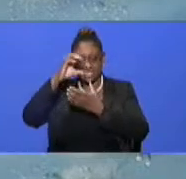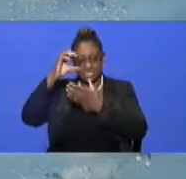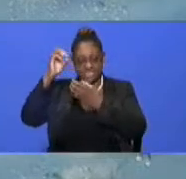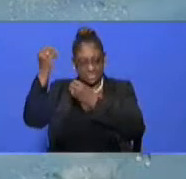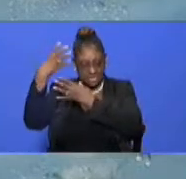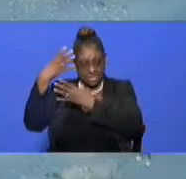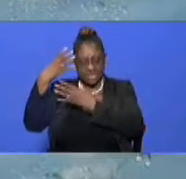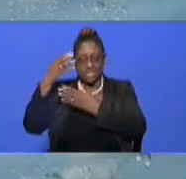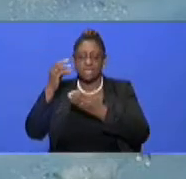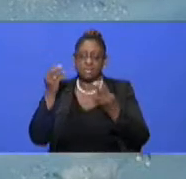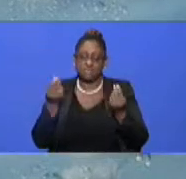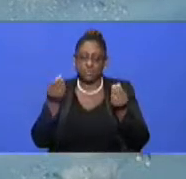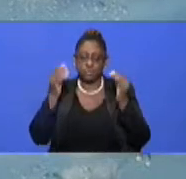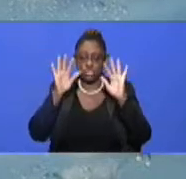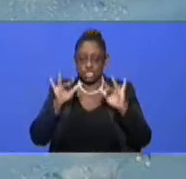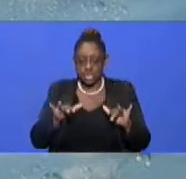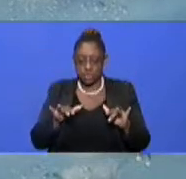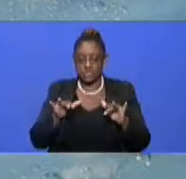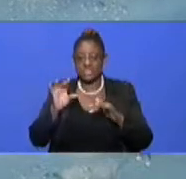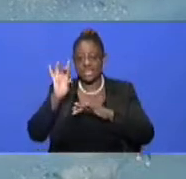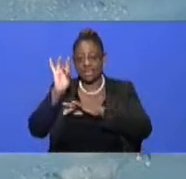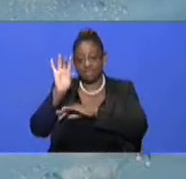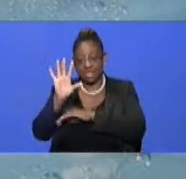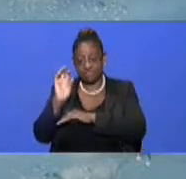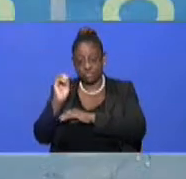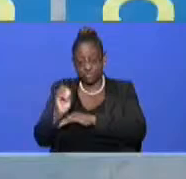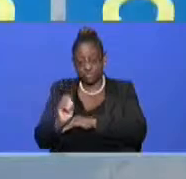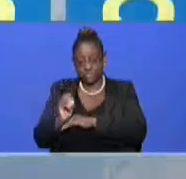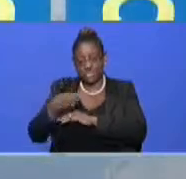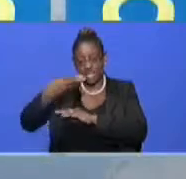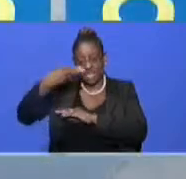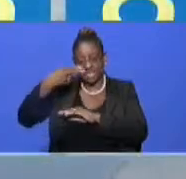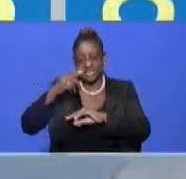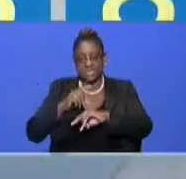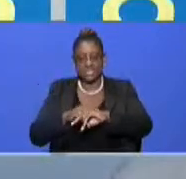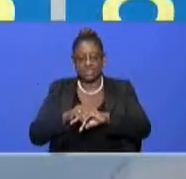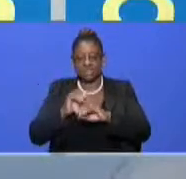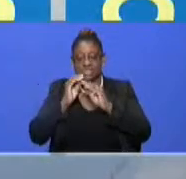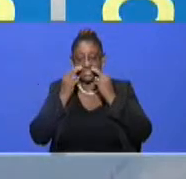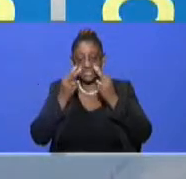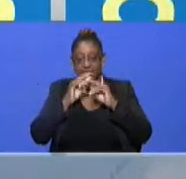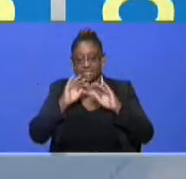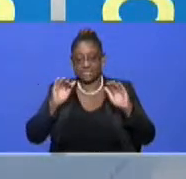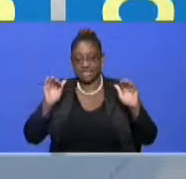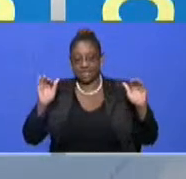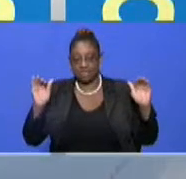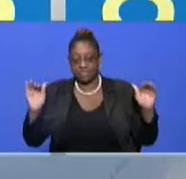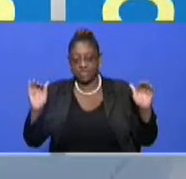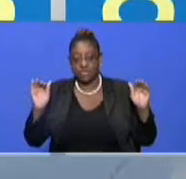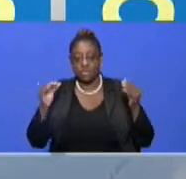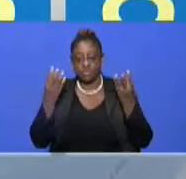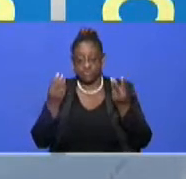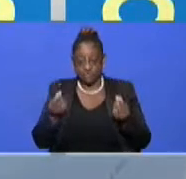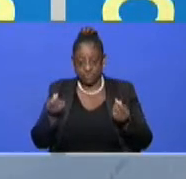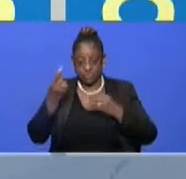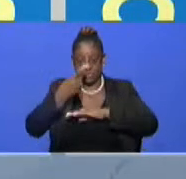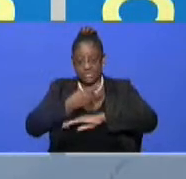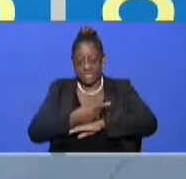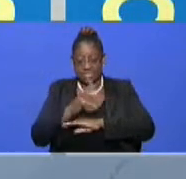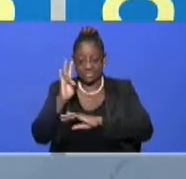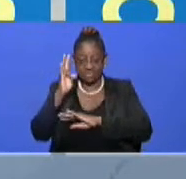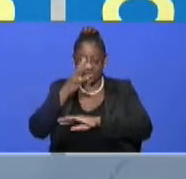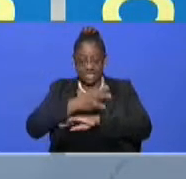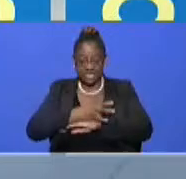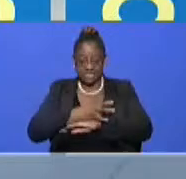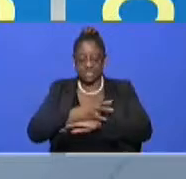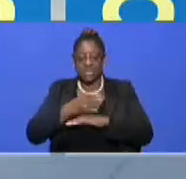showers still in the vicinity, 85 degrees for your high temperature. And extended weather forecast, as you can see, for the next 7 days. We're